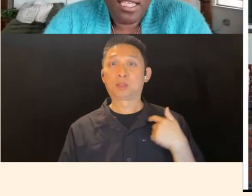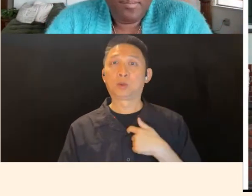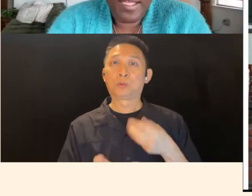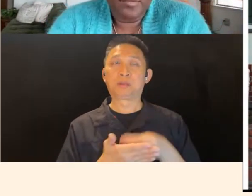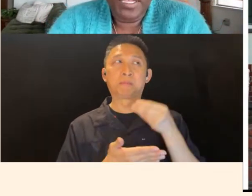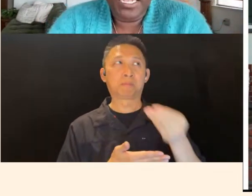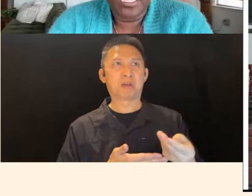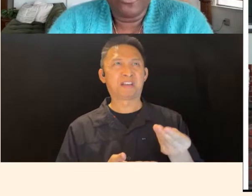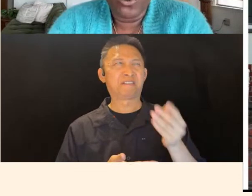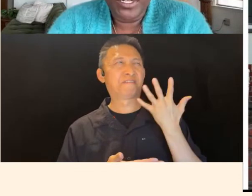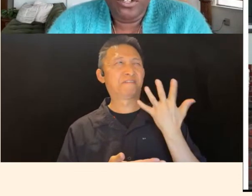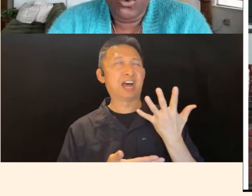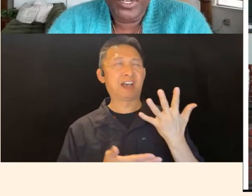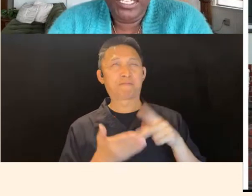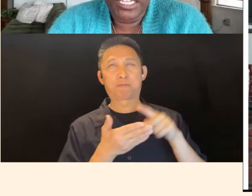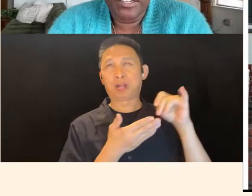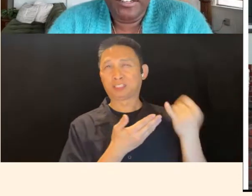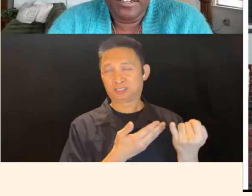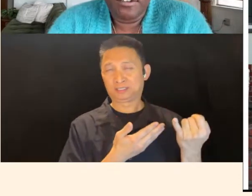8 by the beginning of